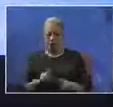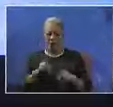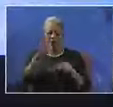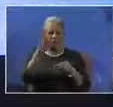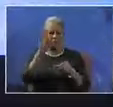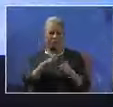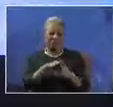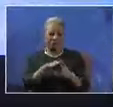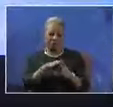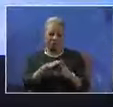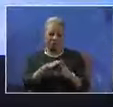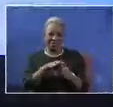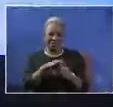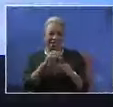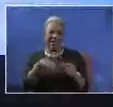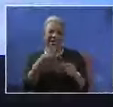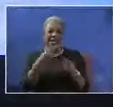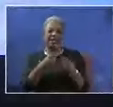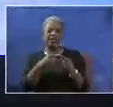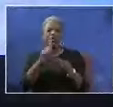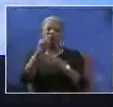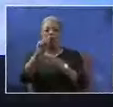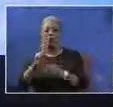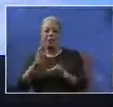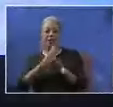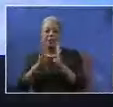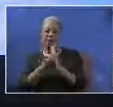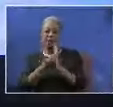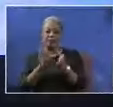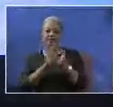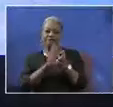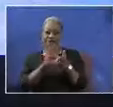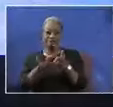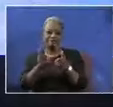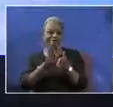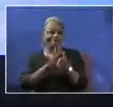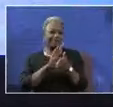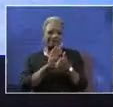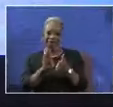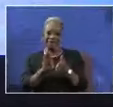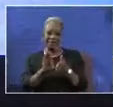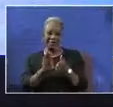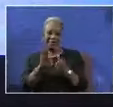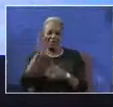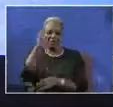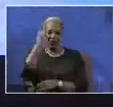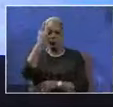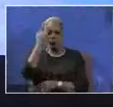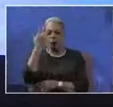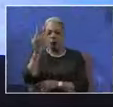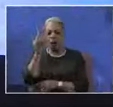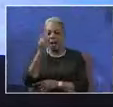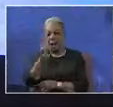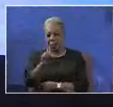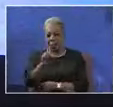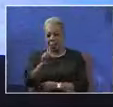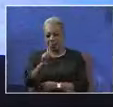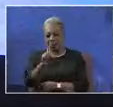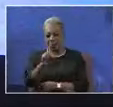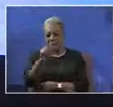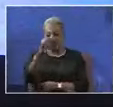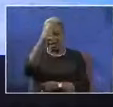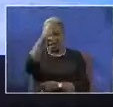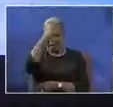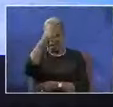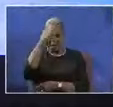be counted in the census. And the reason we need to be counted in the census is because the census, fill in the